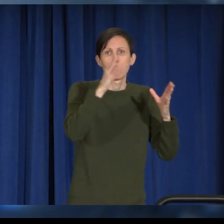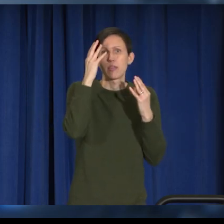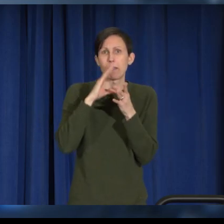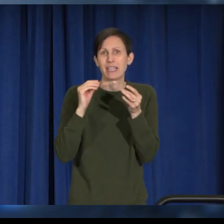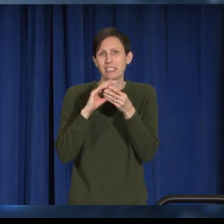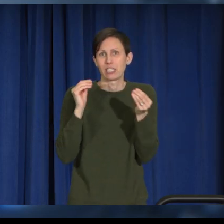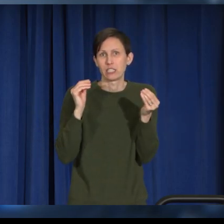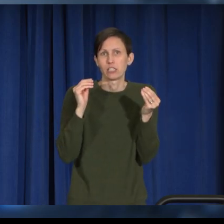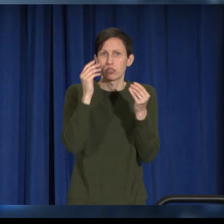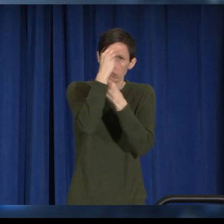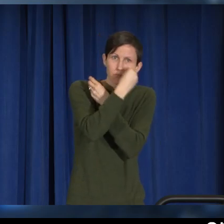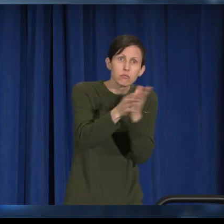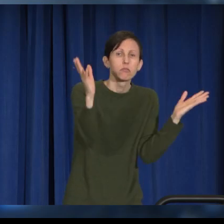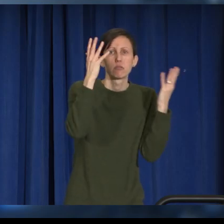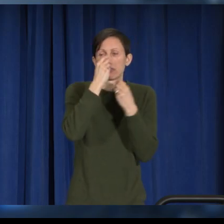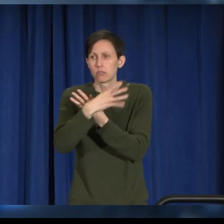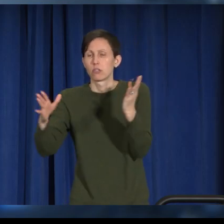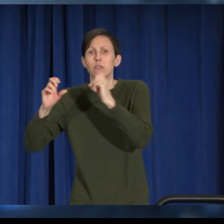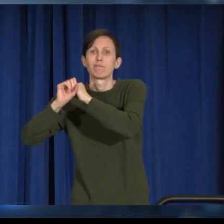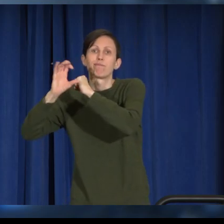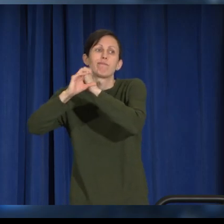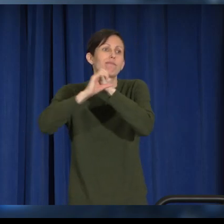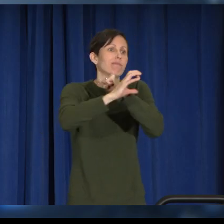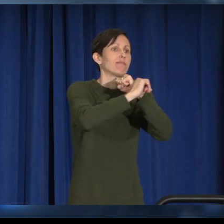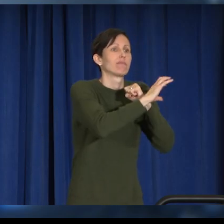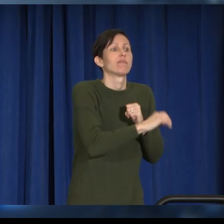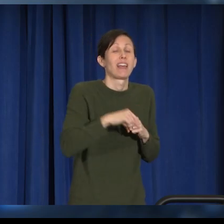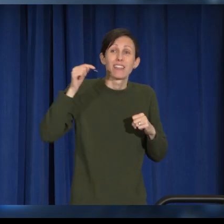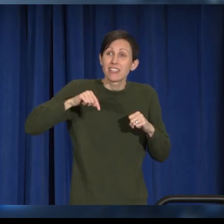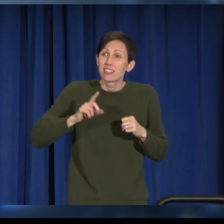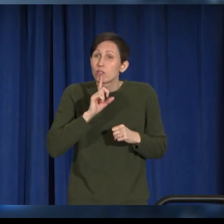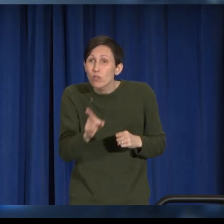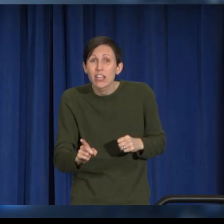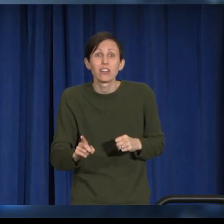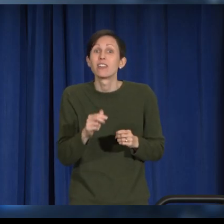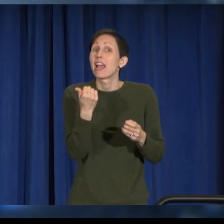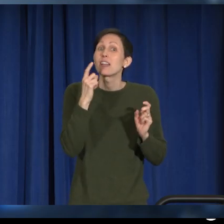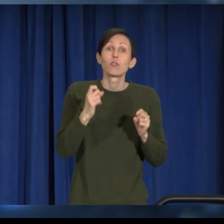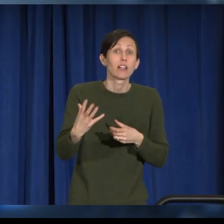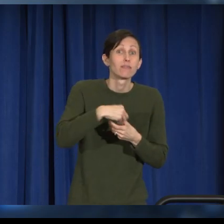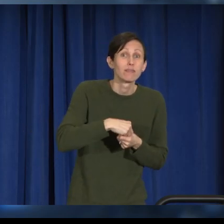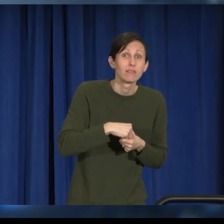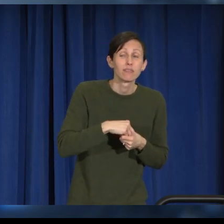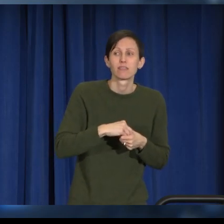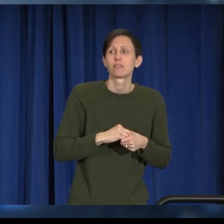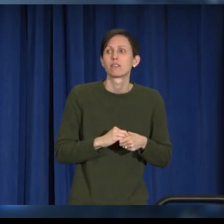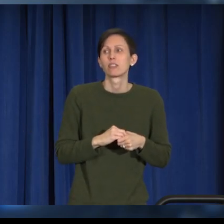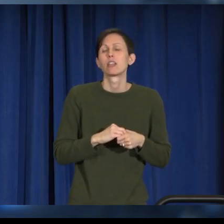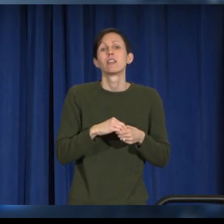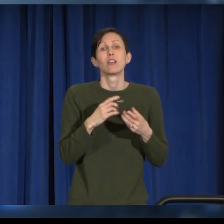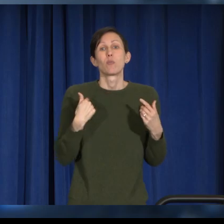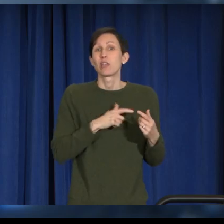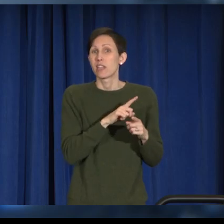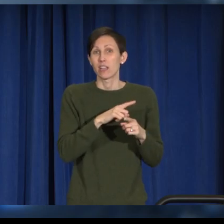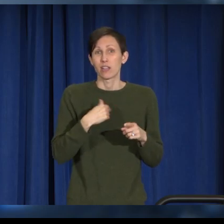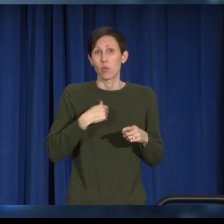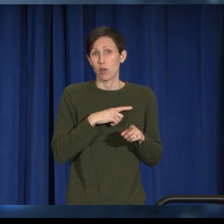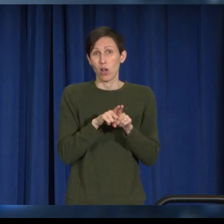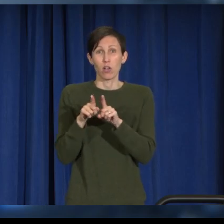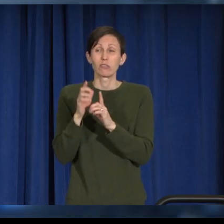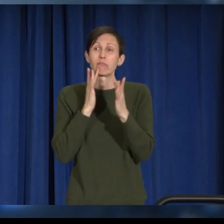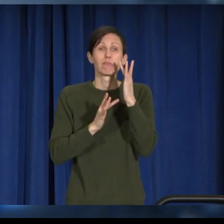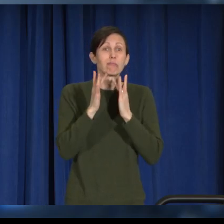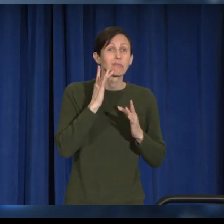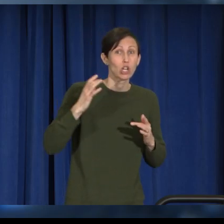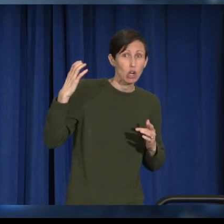exists, and this is something that anyone can be a part of. There's also a gap when it comes to coaching and industry professionals